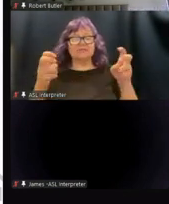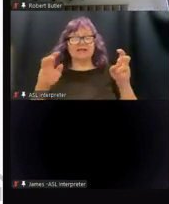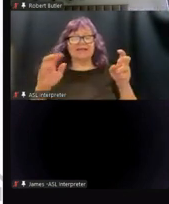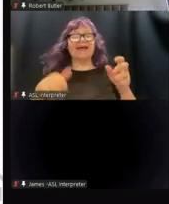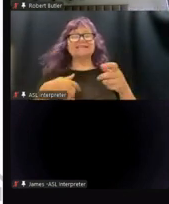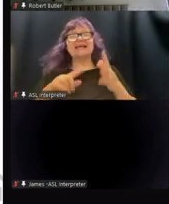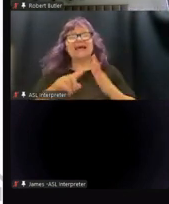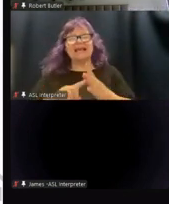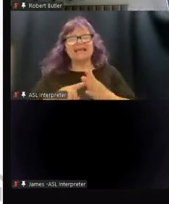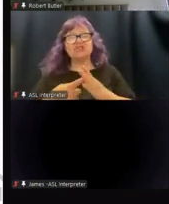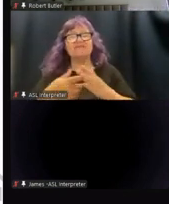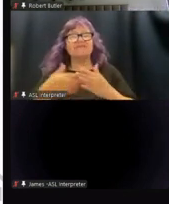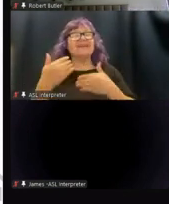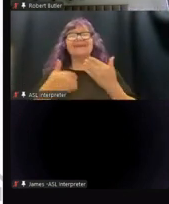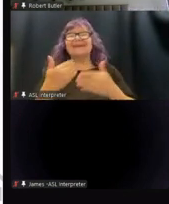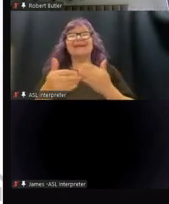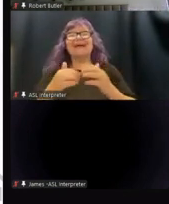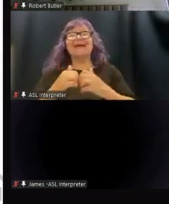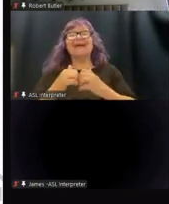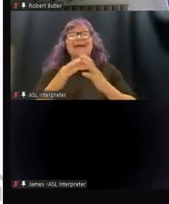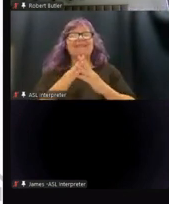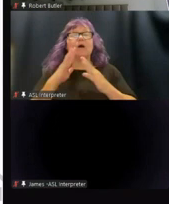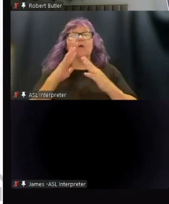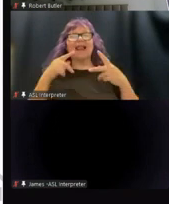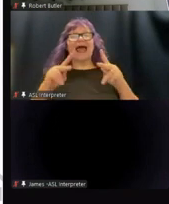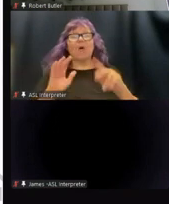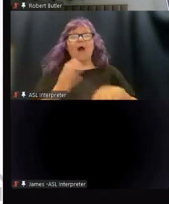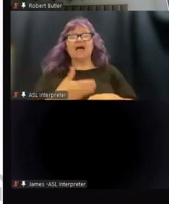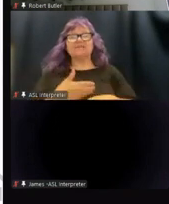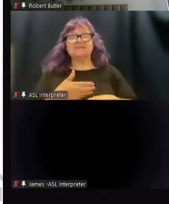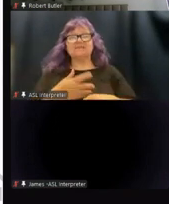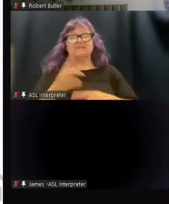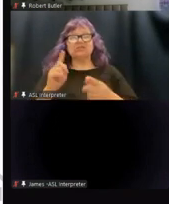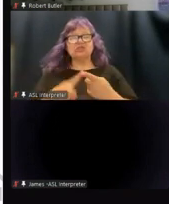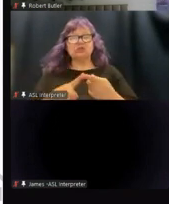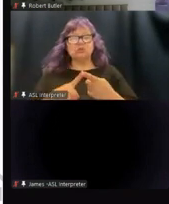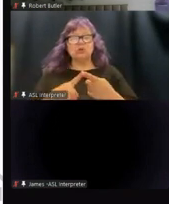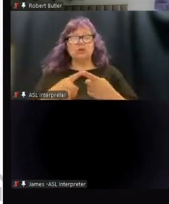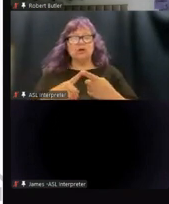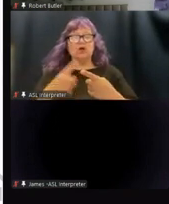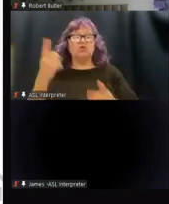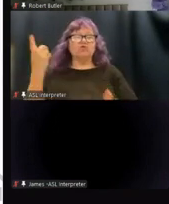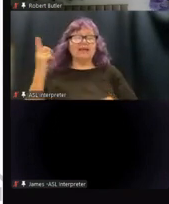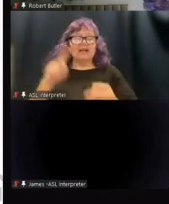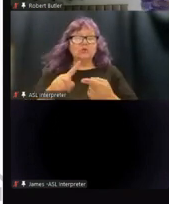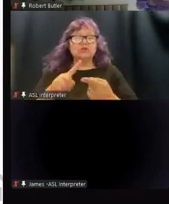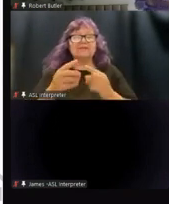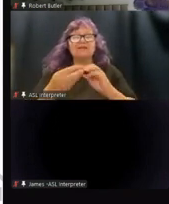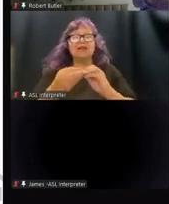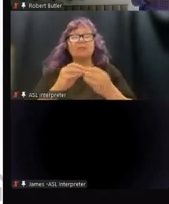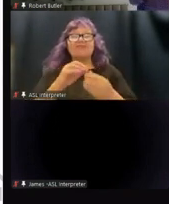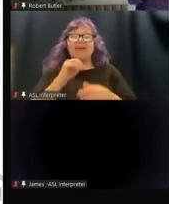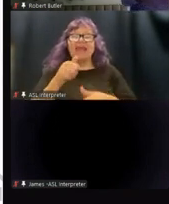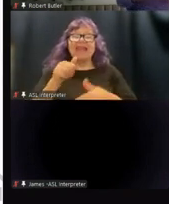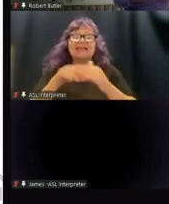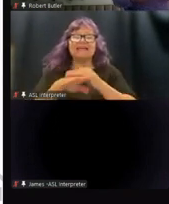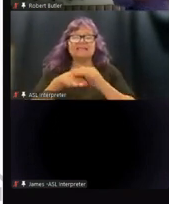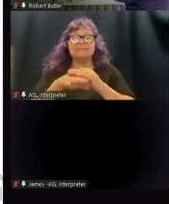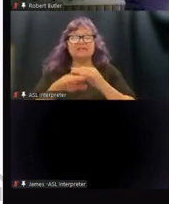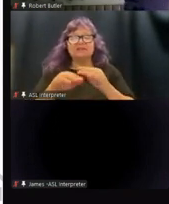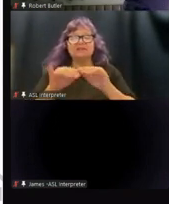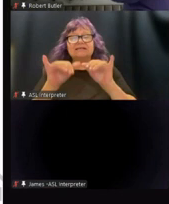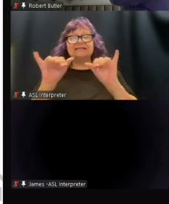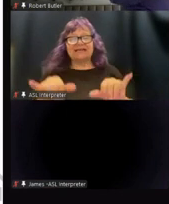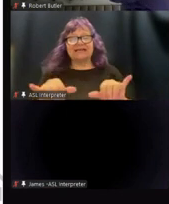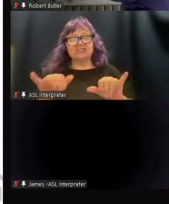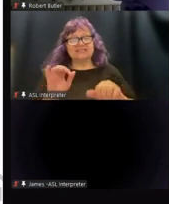initiative that is going to allow us to significantly reduce the number of inaccessible stations in our